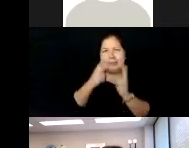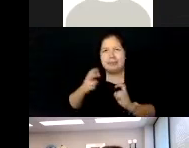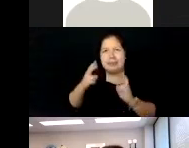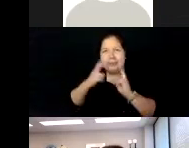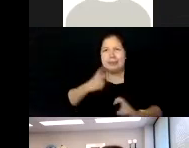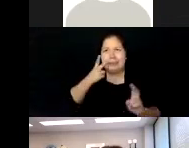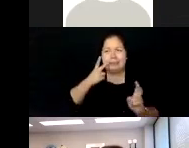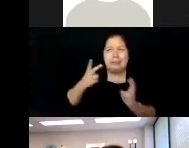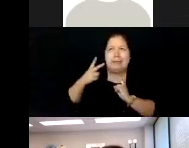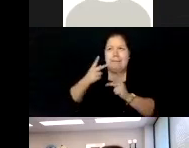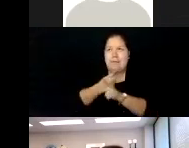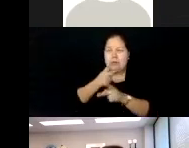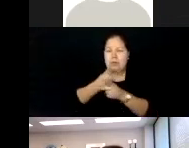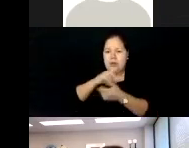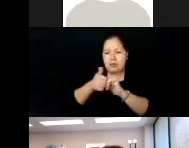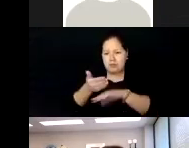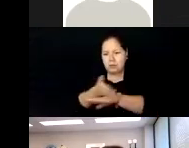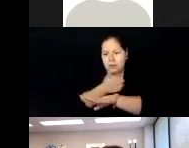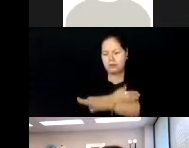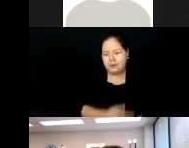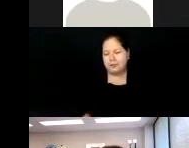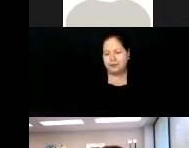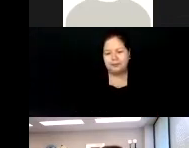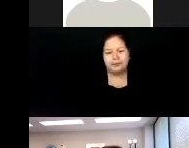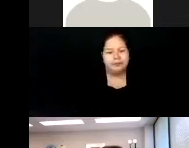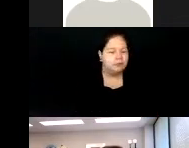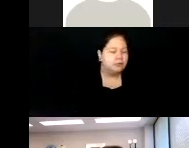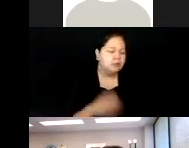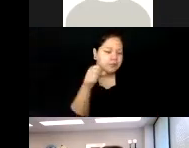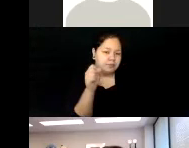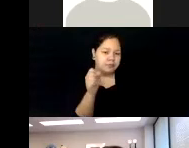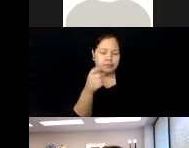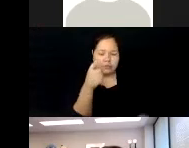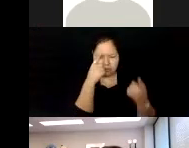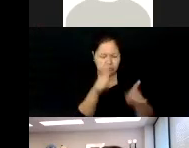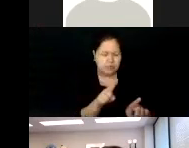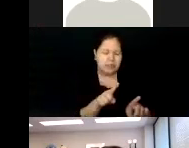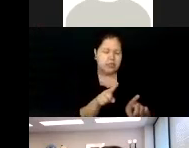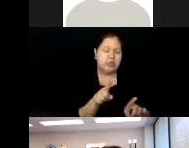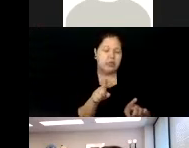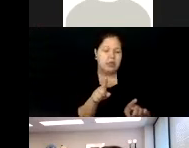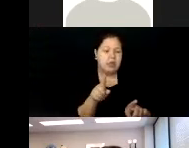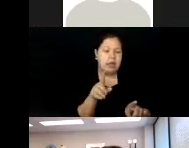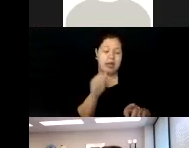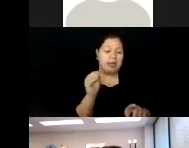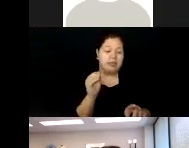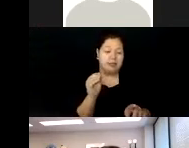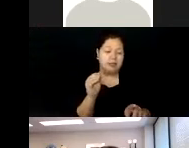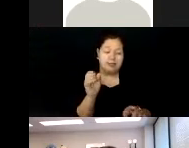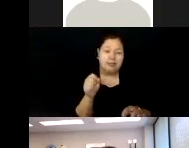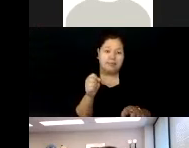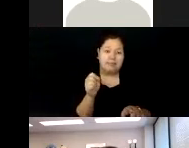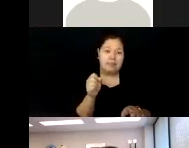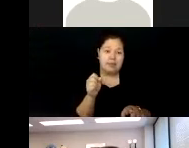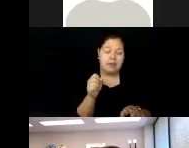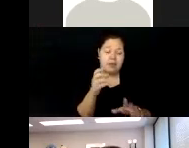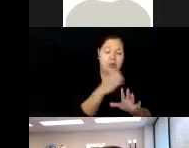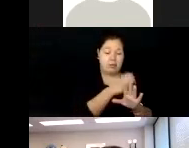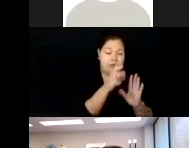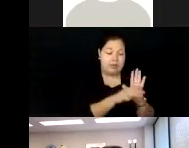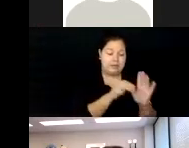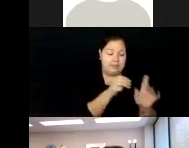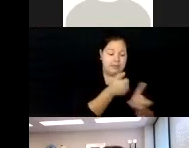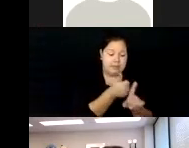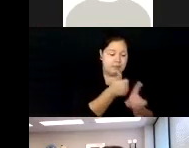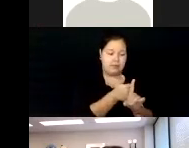really important. No, absolutely. And as we say, you know, we certainly did not, the curriculum itself is not